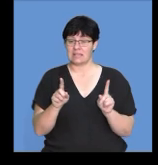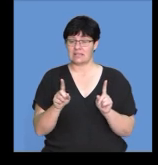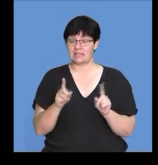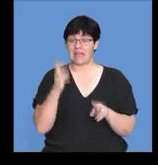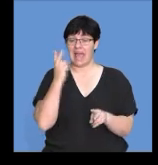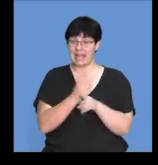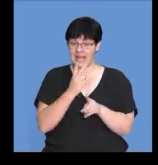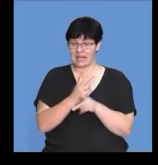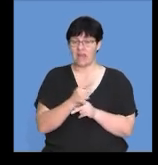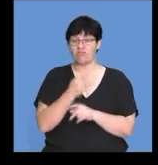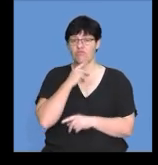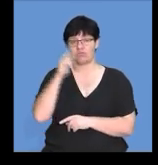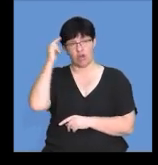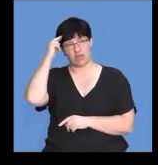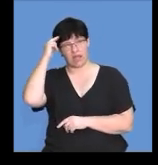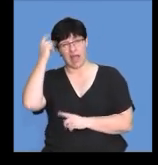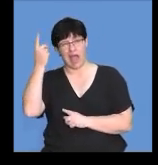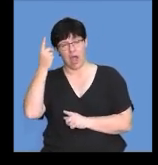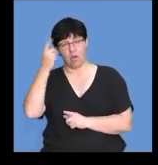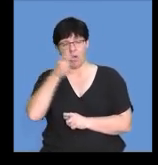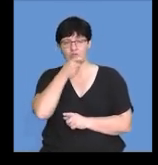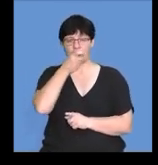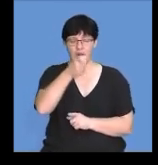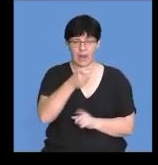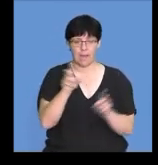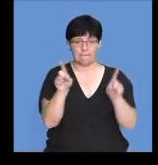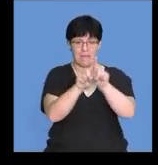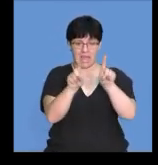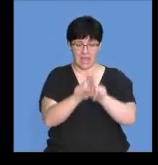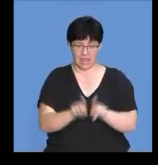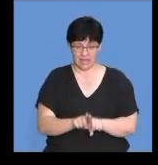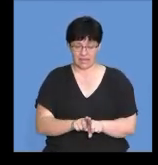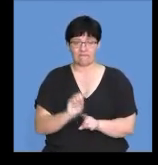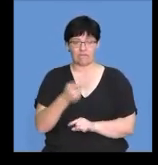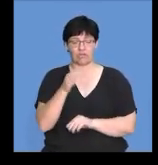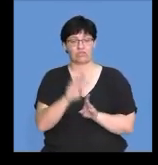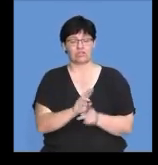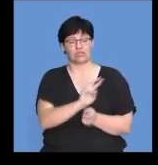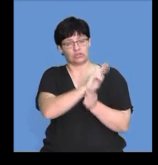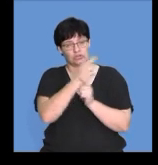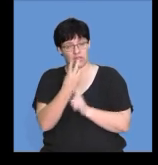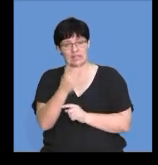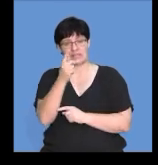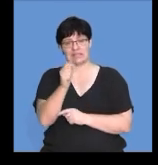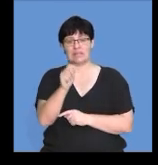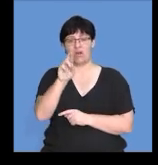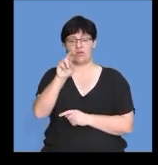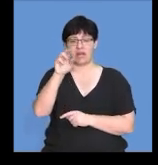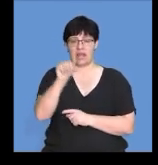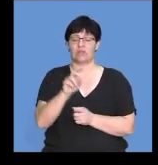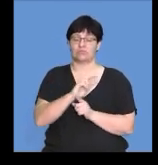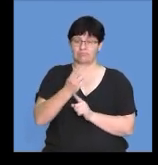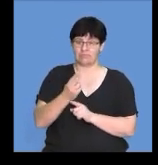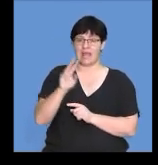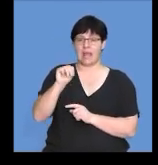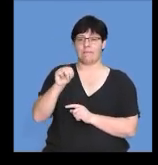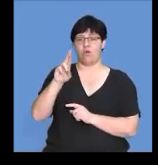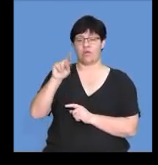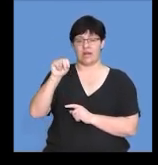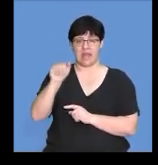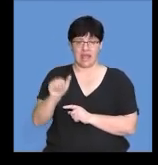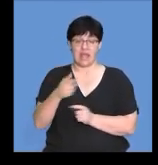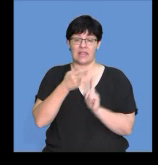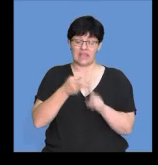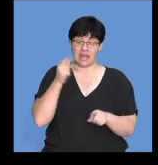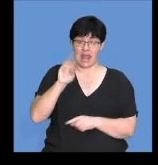we use our rationale of complementary base pairing, the first step was to convert the tRNA to mRNA, and then we used